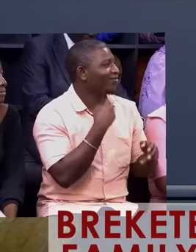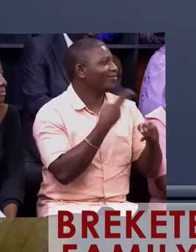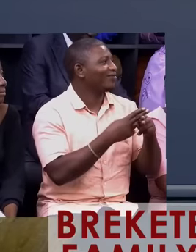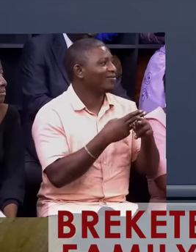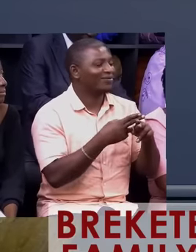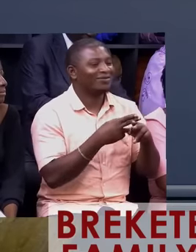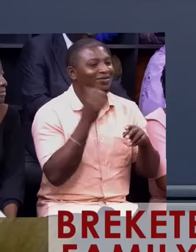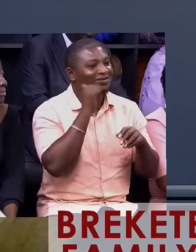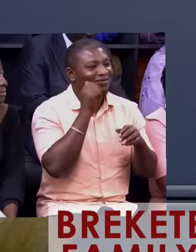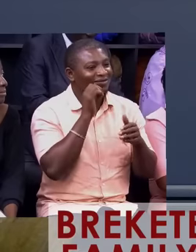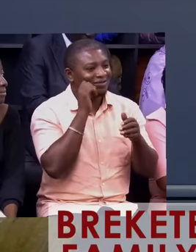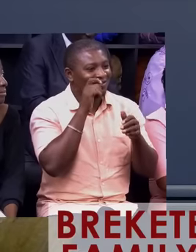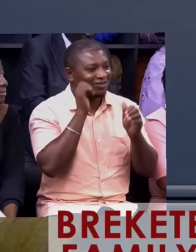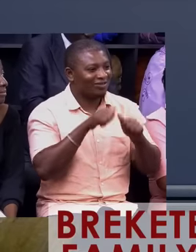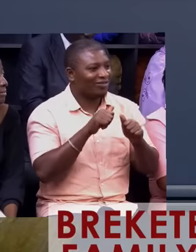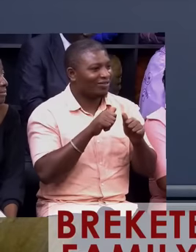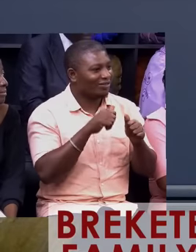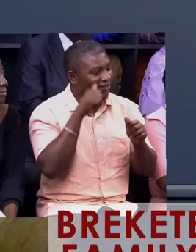of